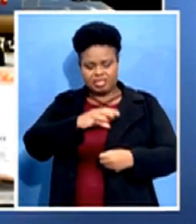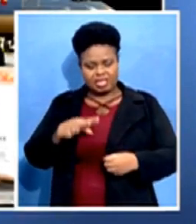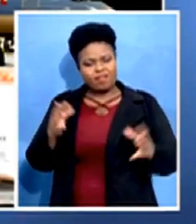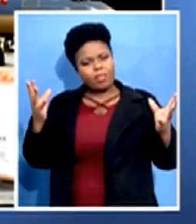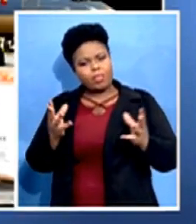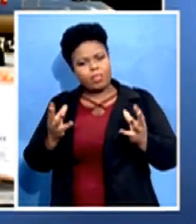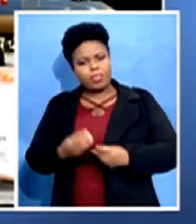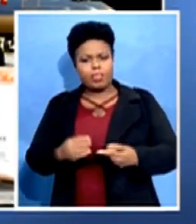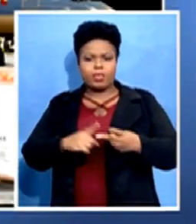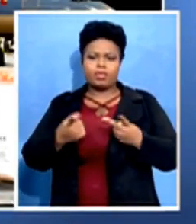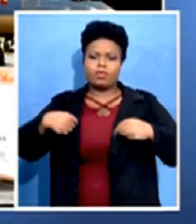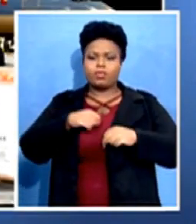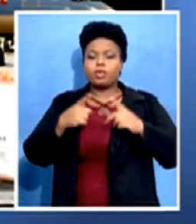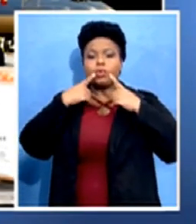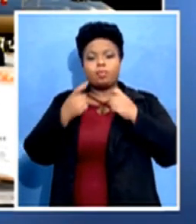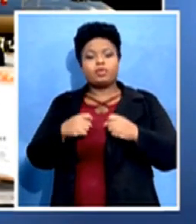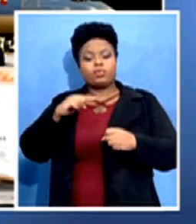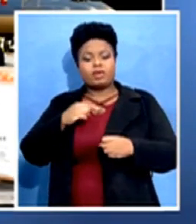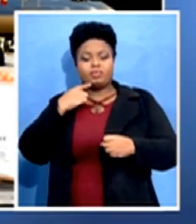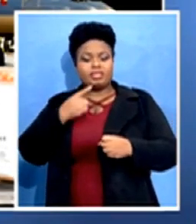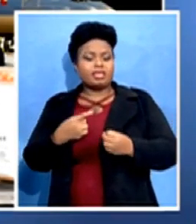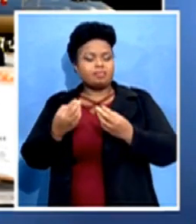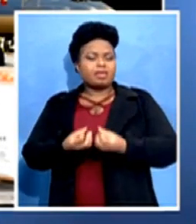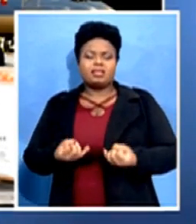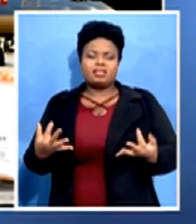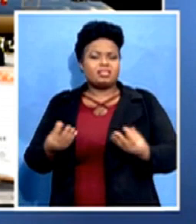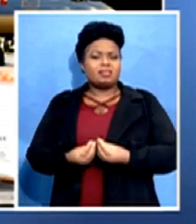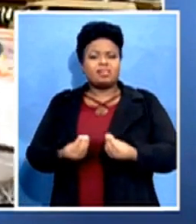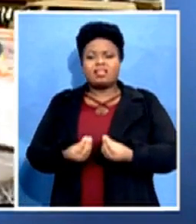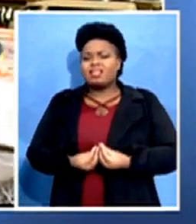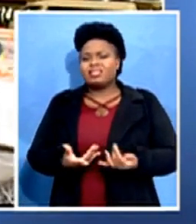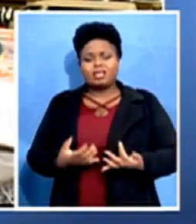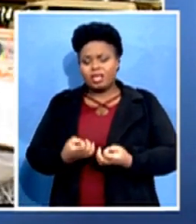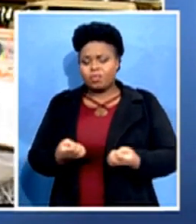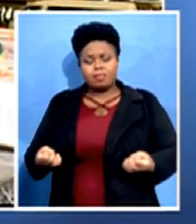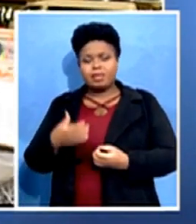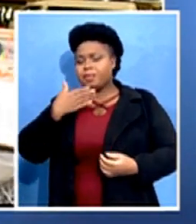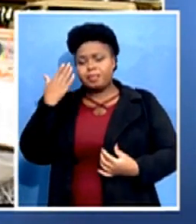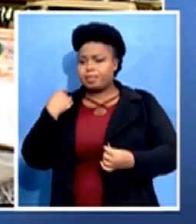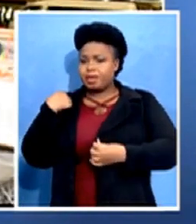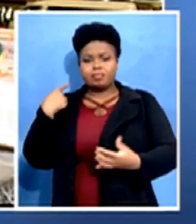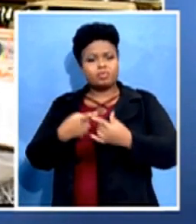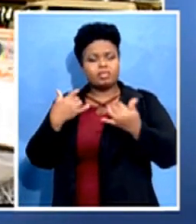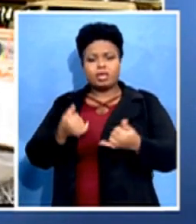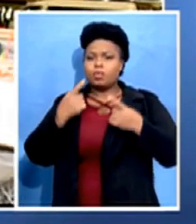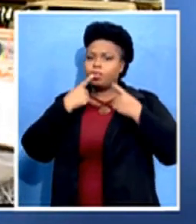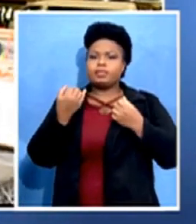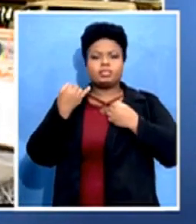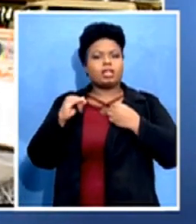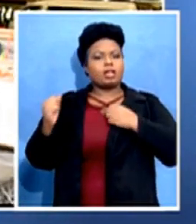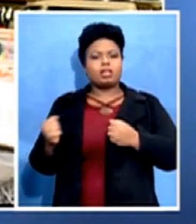material resources, lack of material resources. It's still now. We are still complaining about those things. And the government should have used